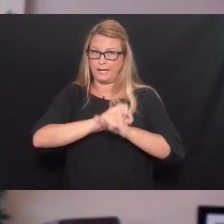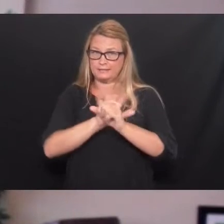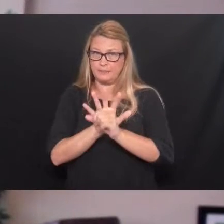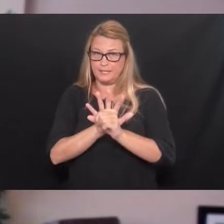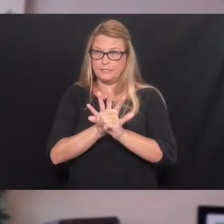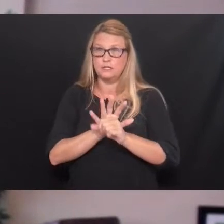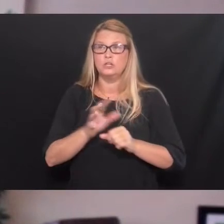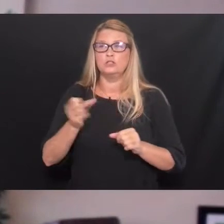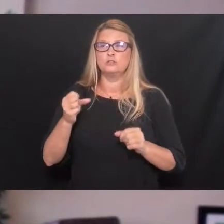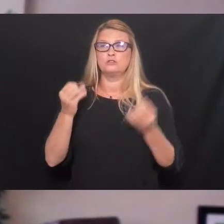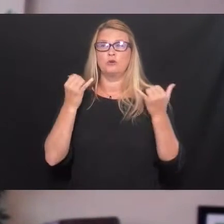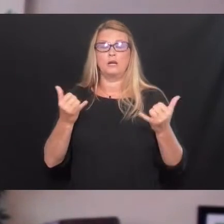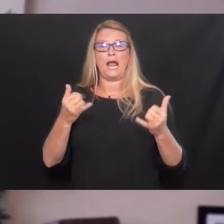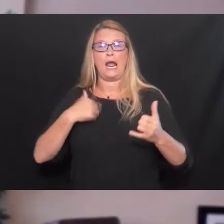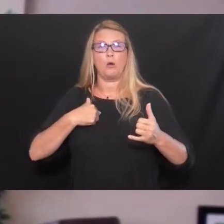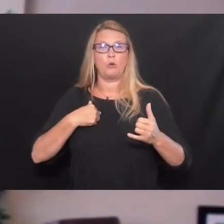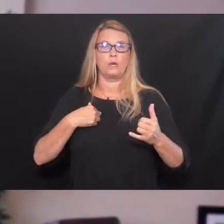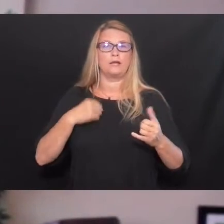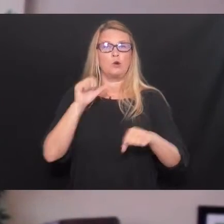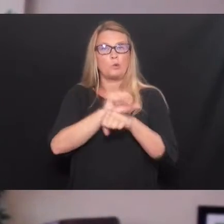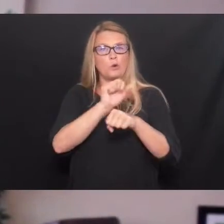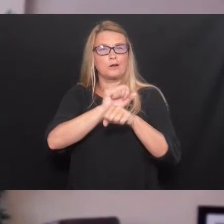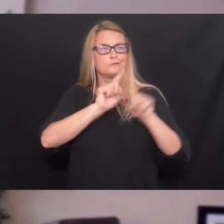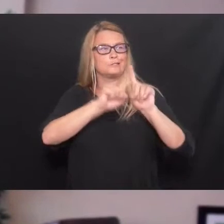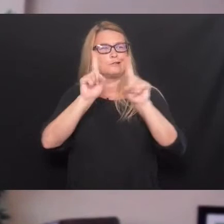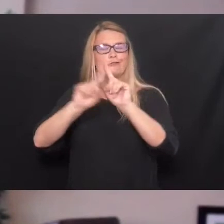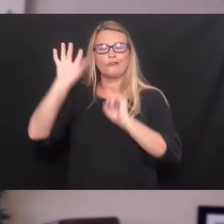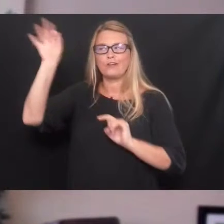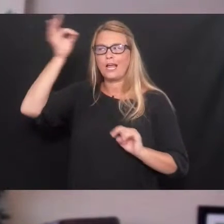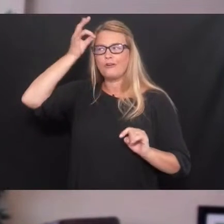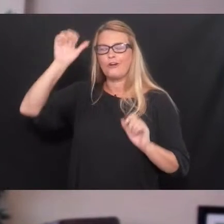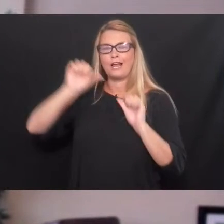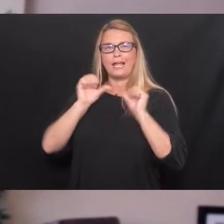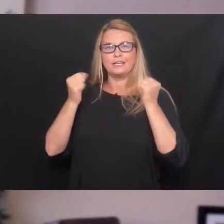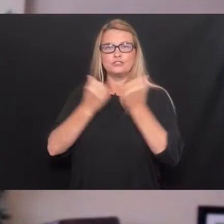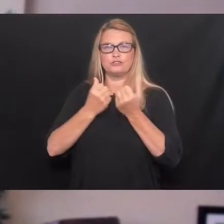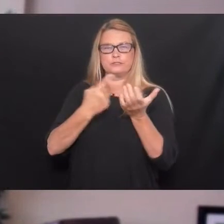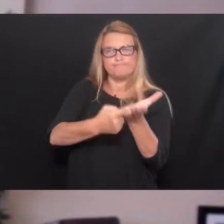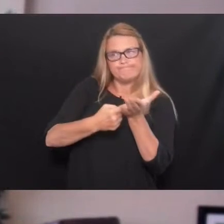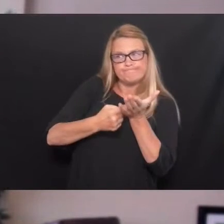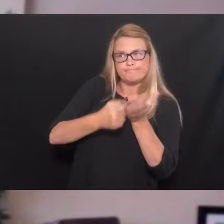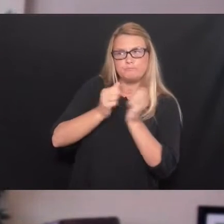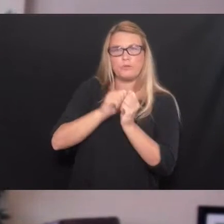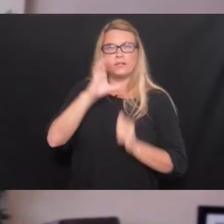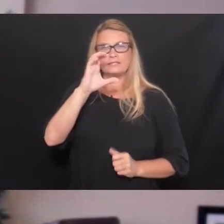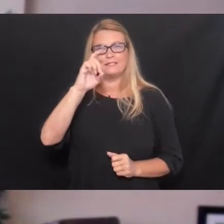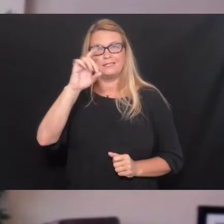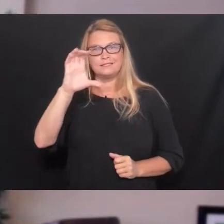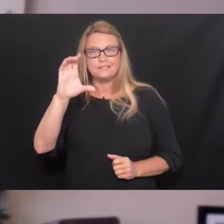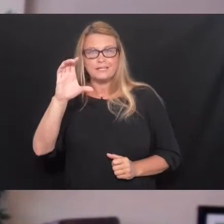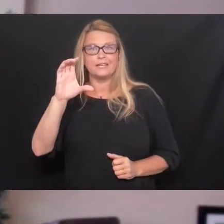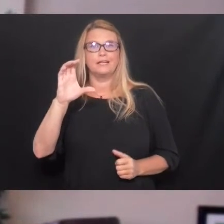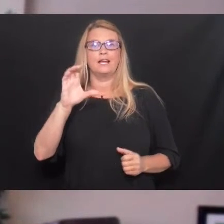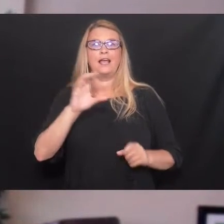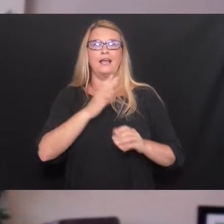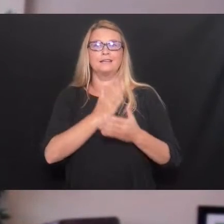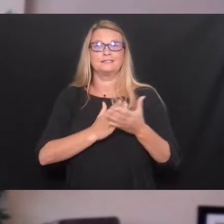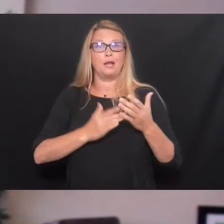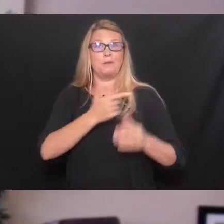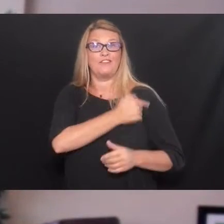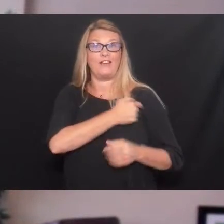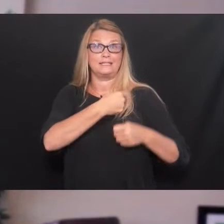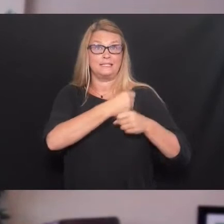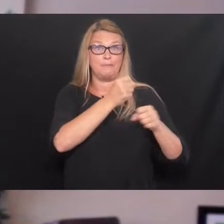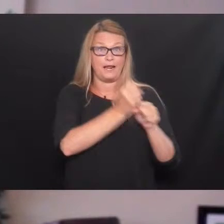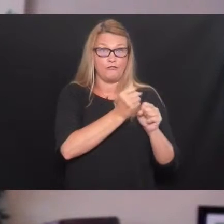as we are working with our federal agencies and have talked to the CDC and talked to some of the vaccine